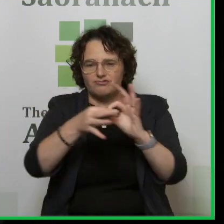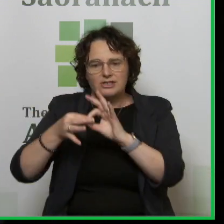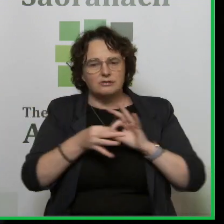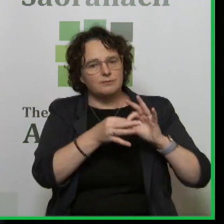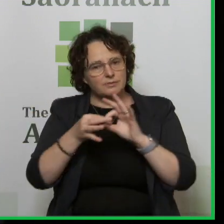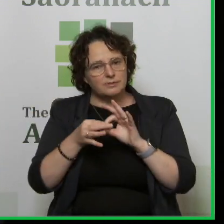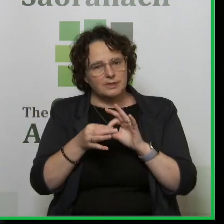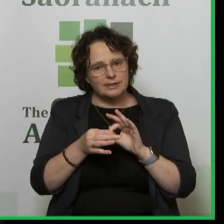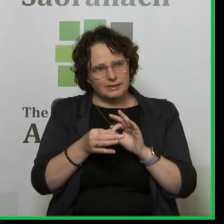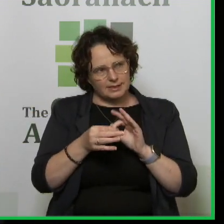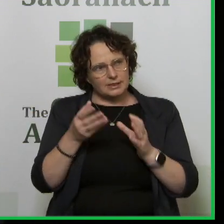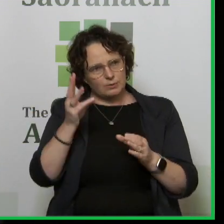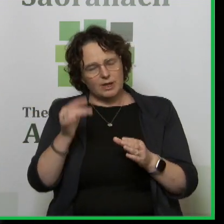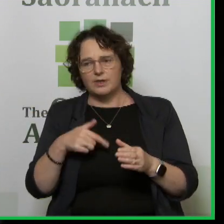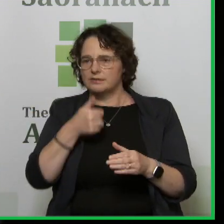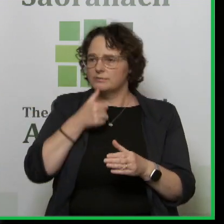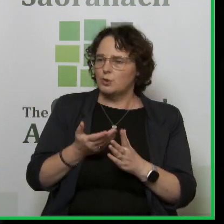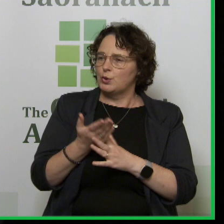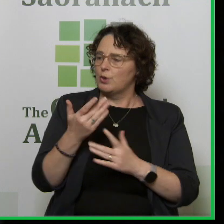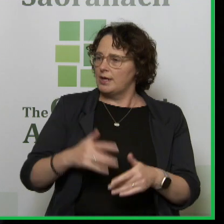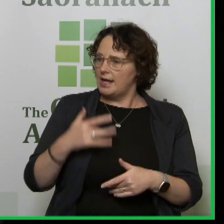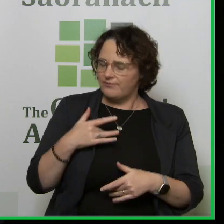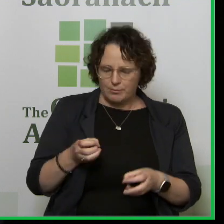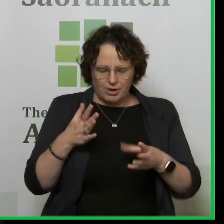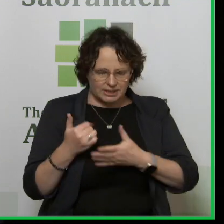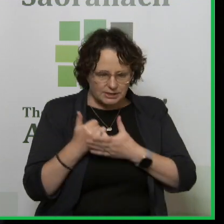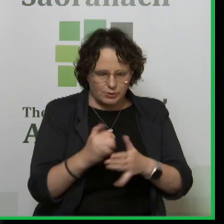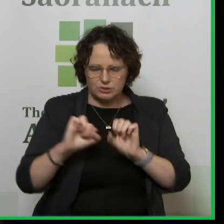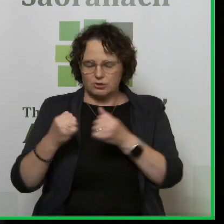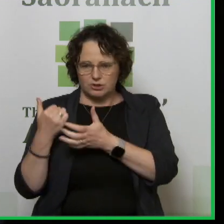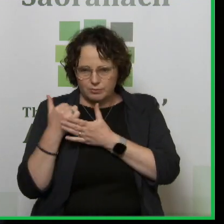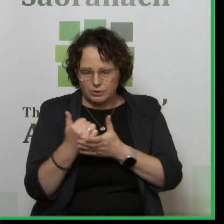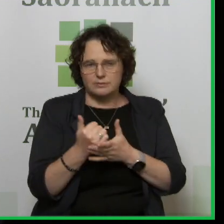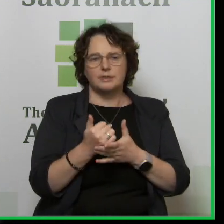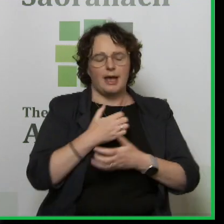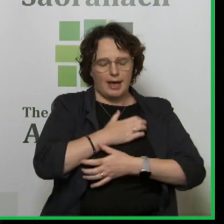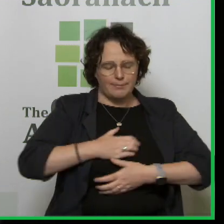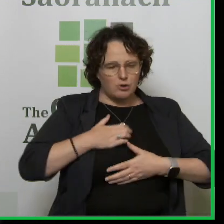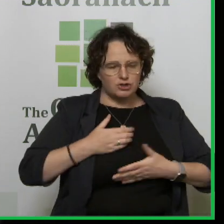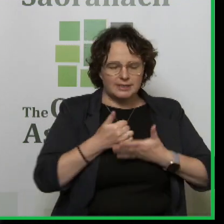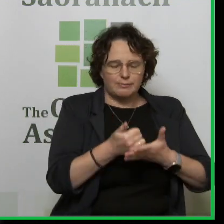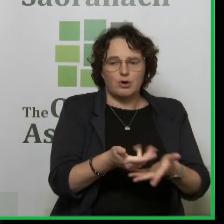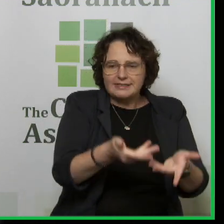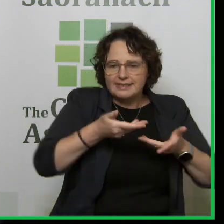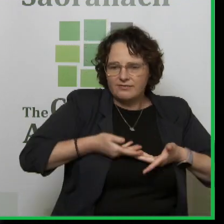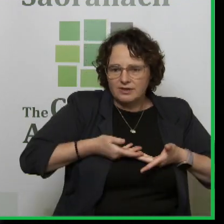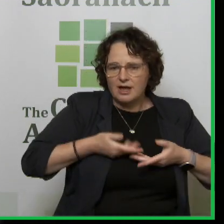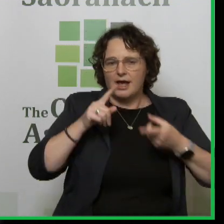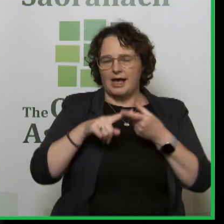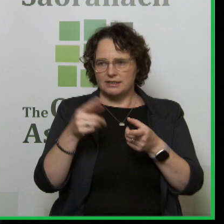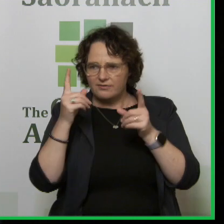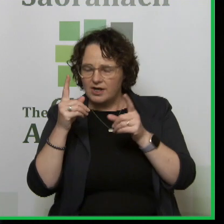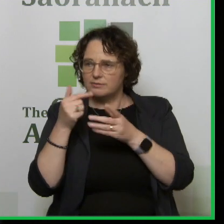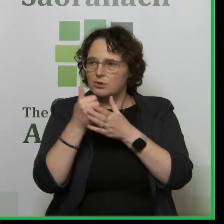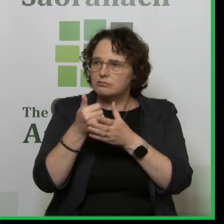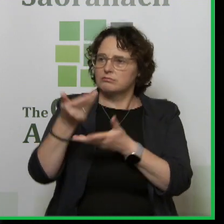us get by in life. Because we get practical support, which is social support, we get emotional support, and we get advice support from people in